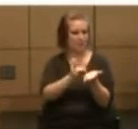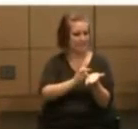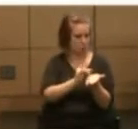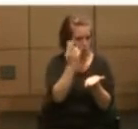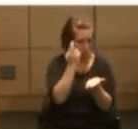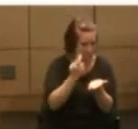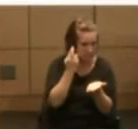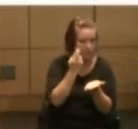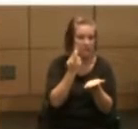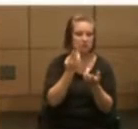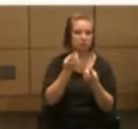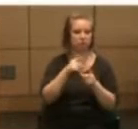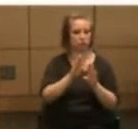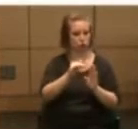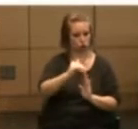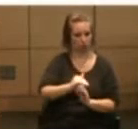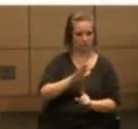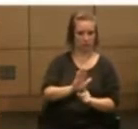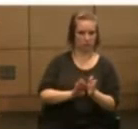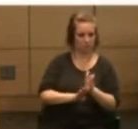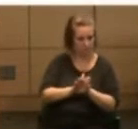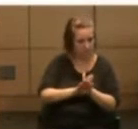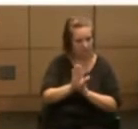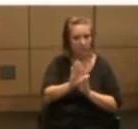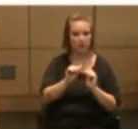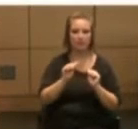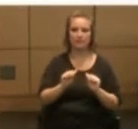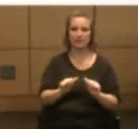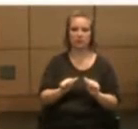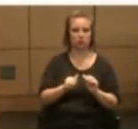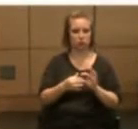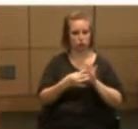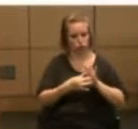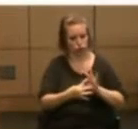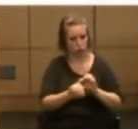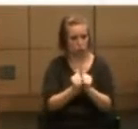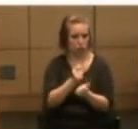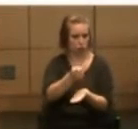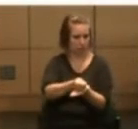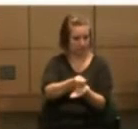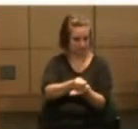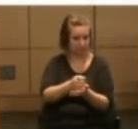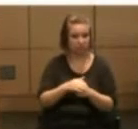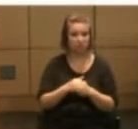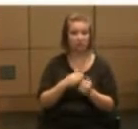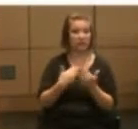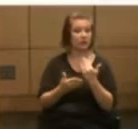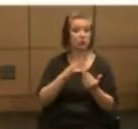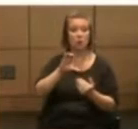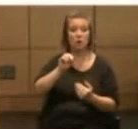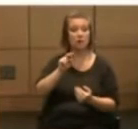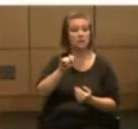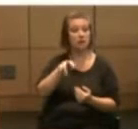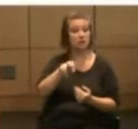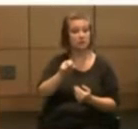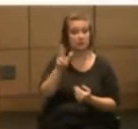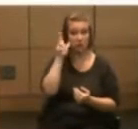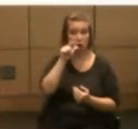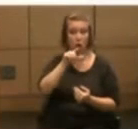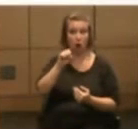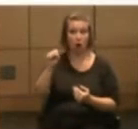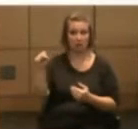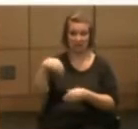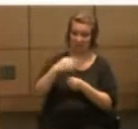the development of the child, their ability to cooperate with treatment. So even though conductive hearing losses are